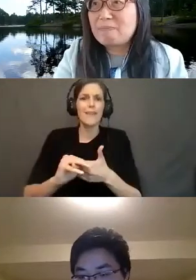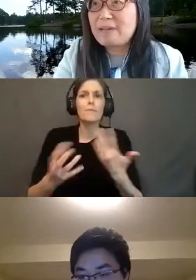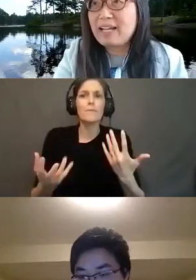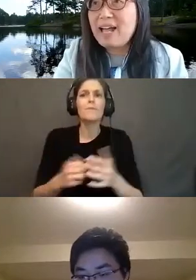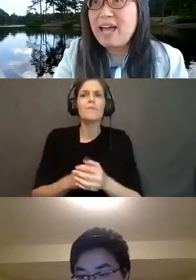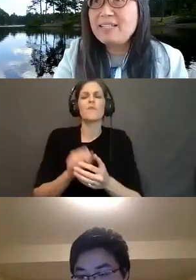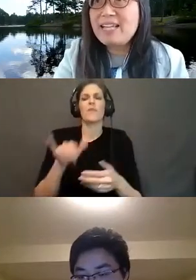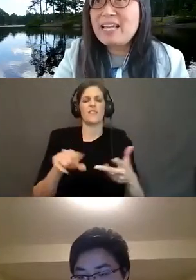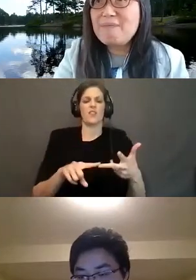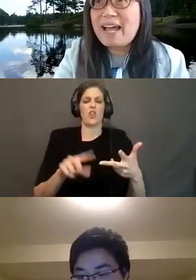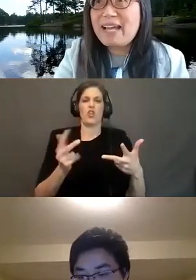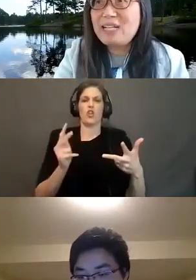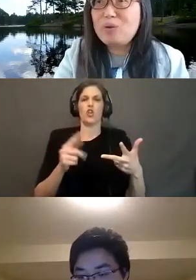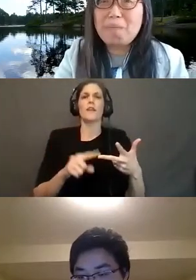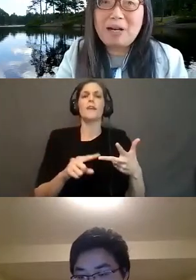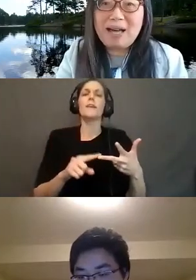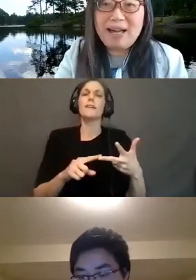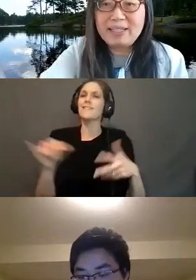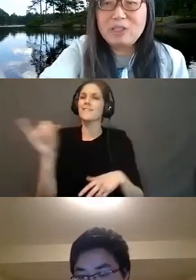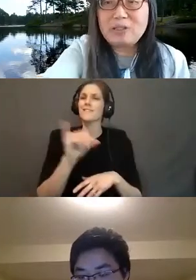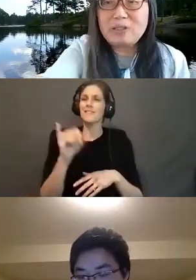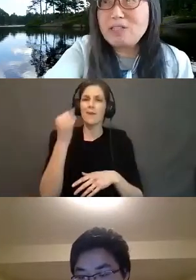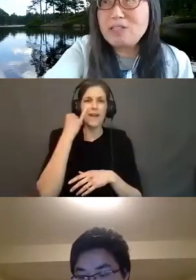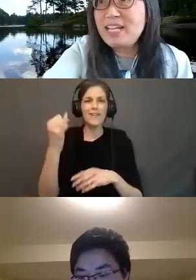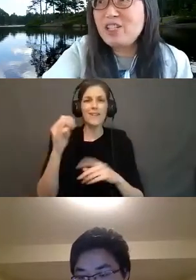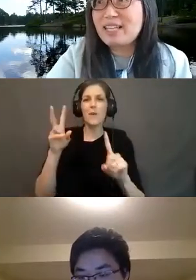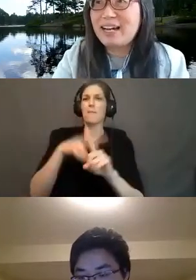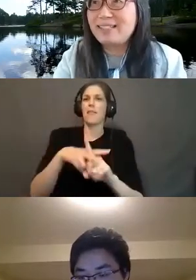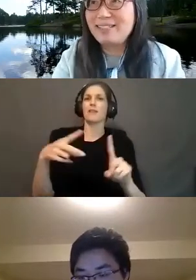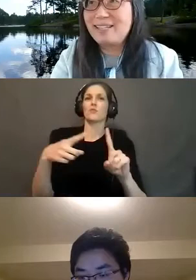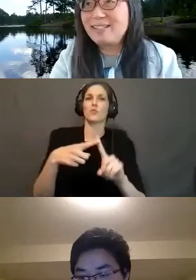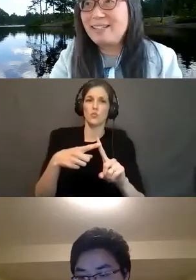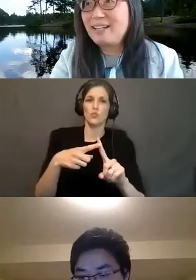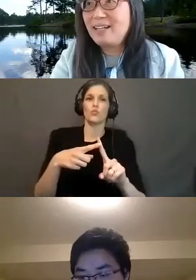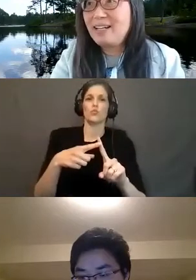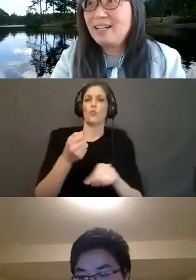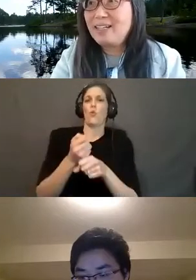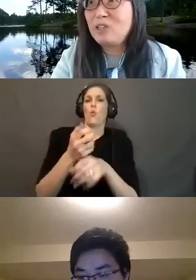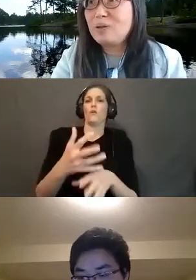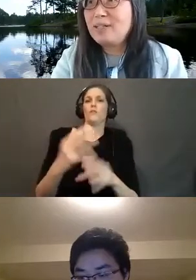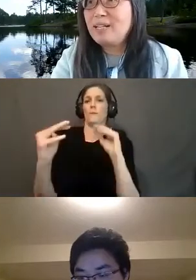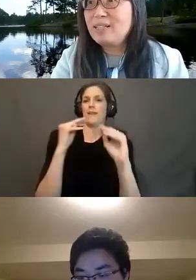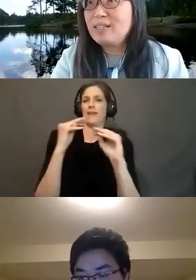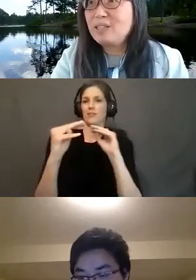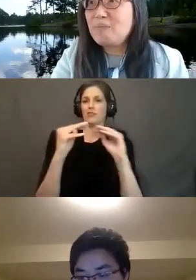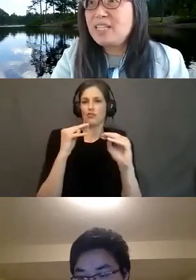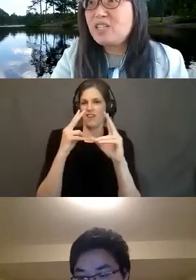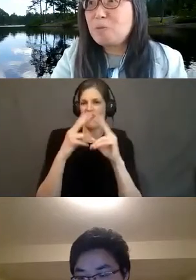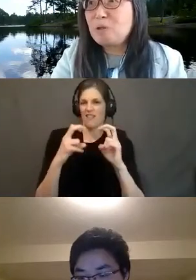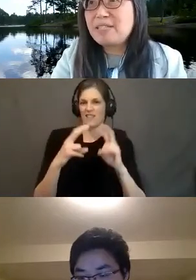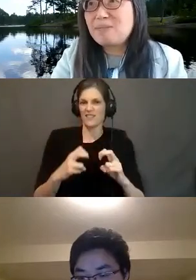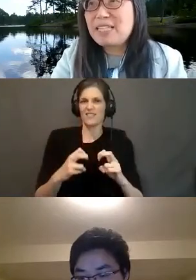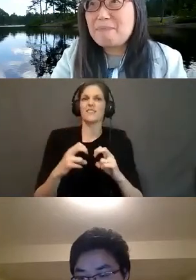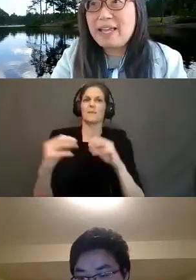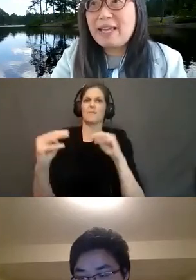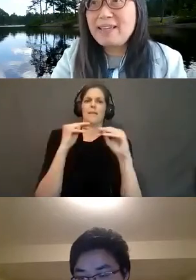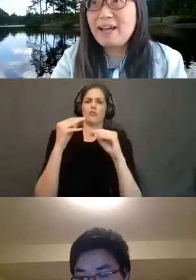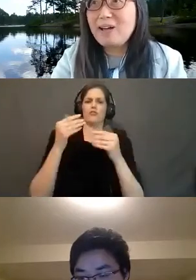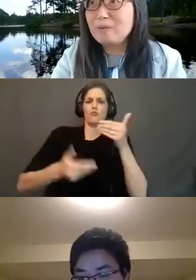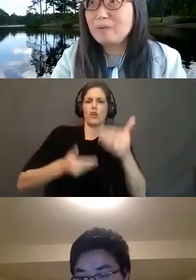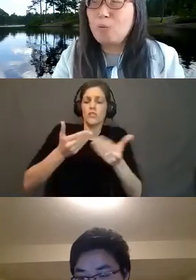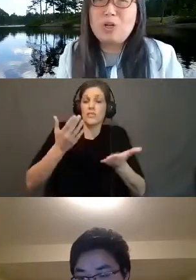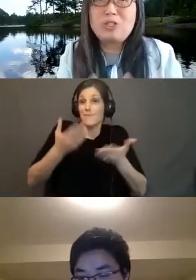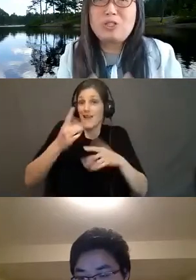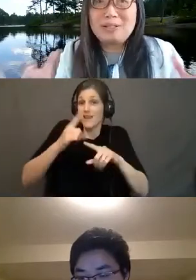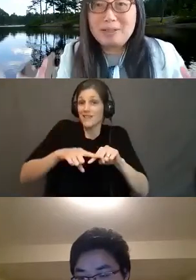third aspect. And the same idea would apply to color mediation analysis. The mediation process may depend